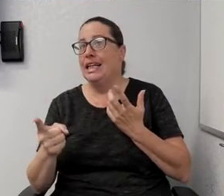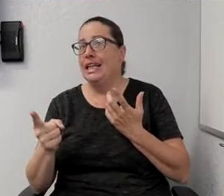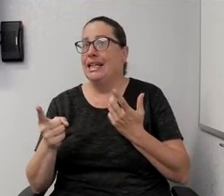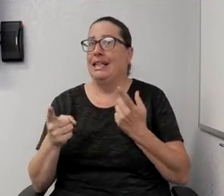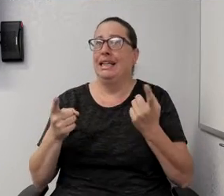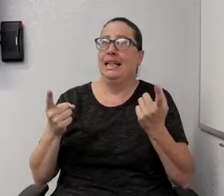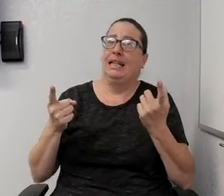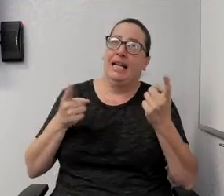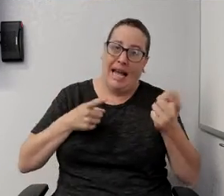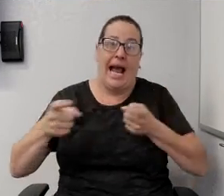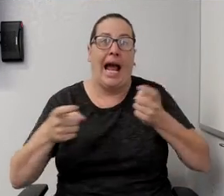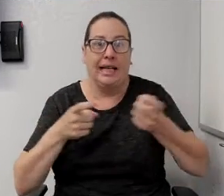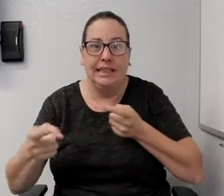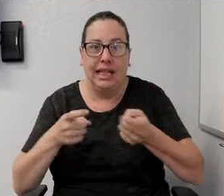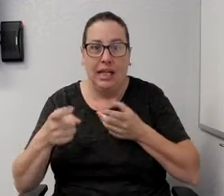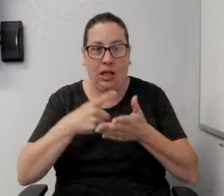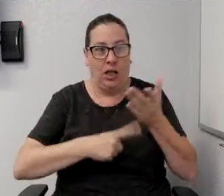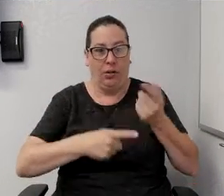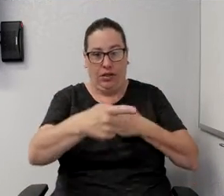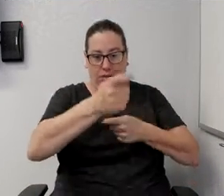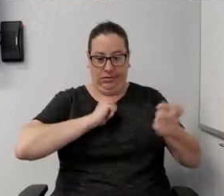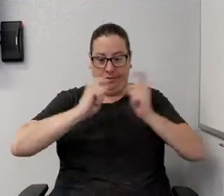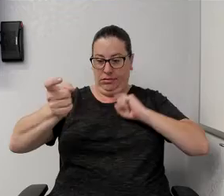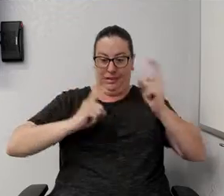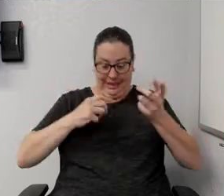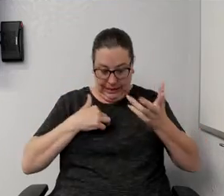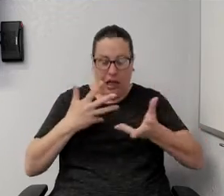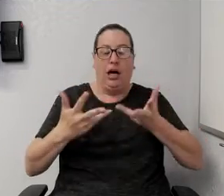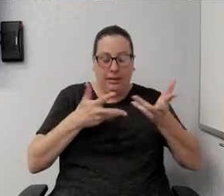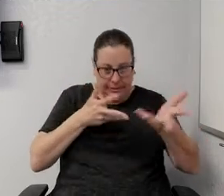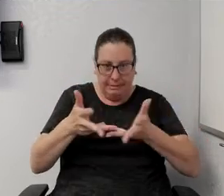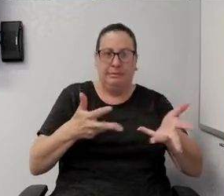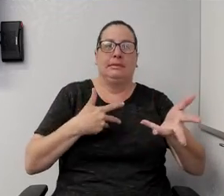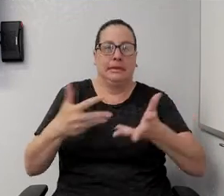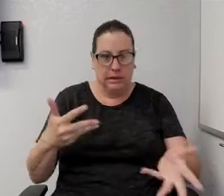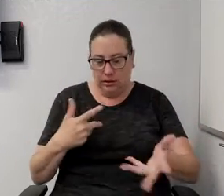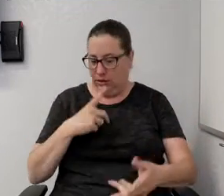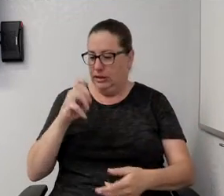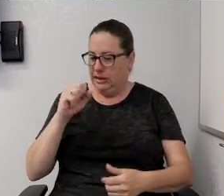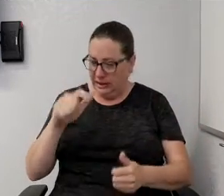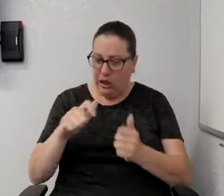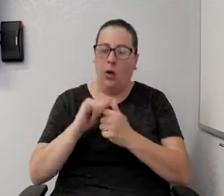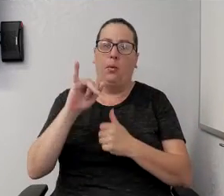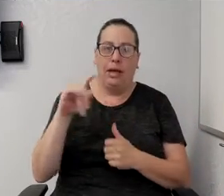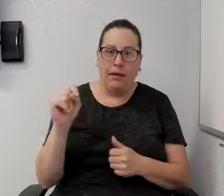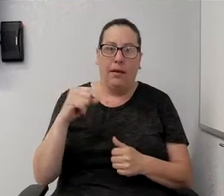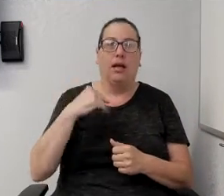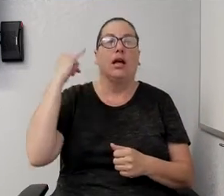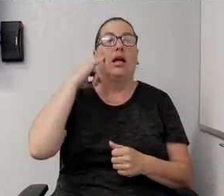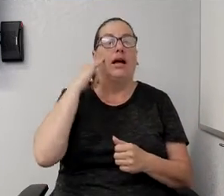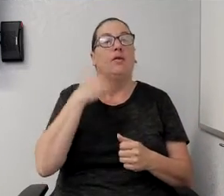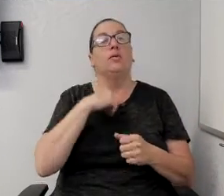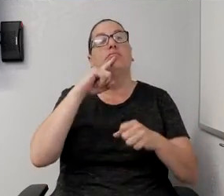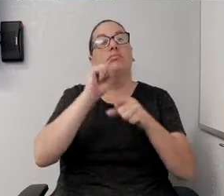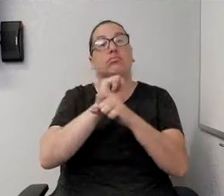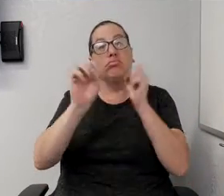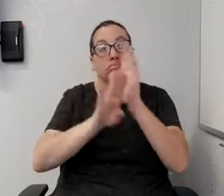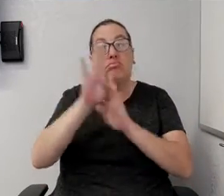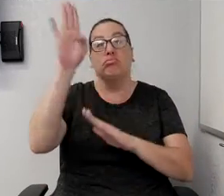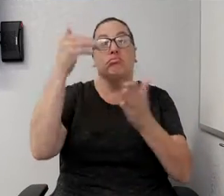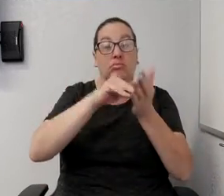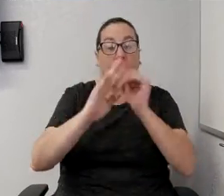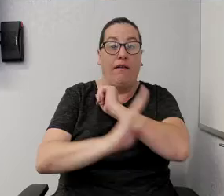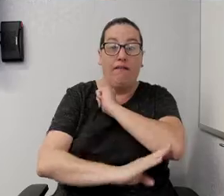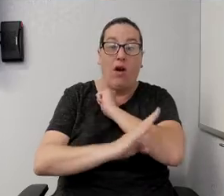what we've been dealt really well. And if we were to have another surge in the fall, I think we're prepared for that. Yes. With everything,